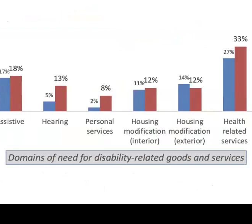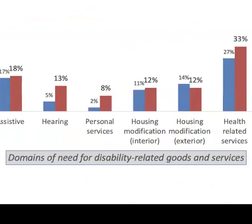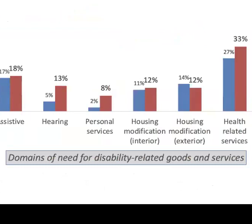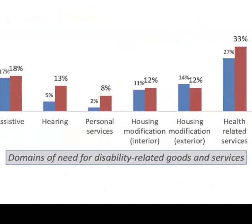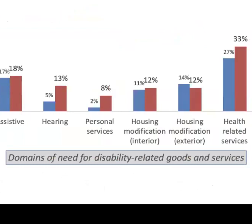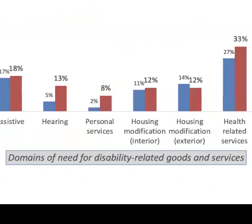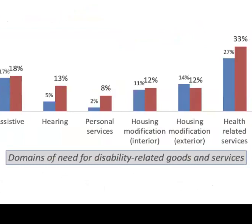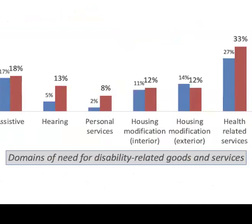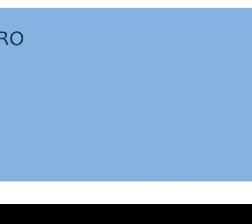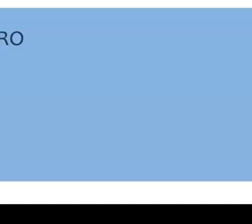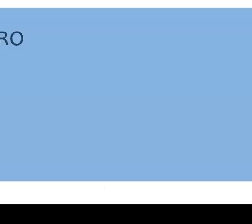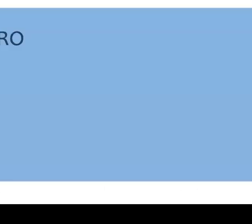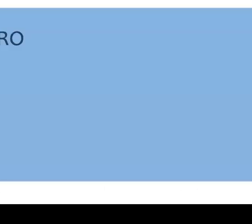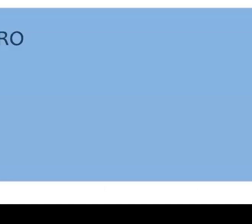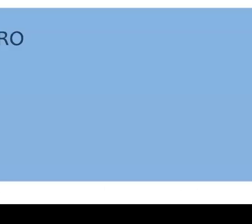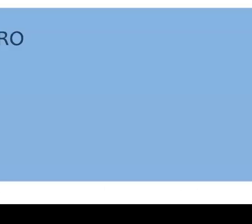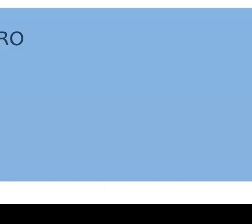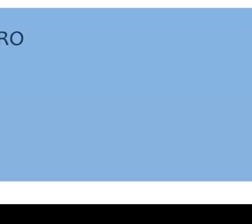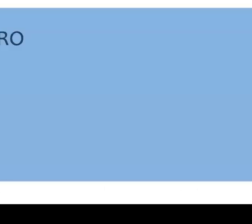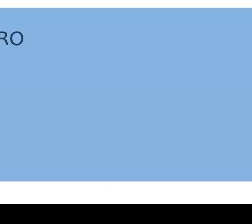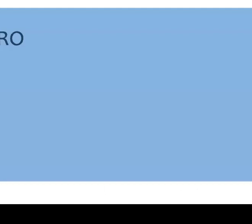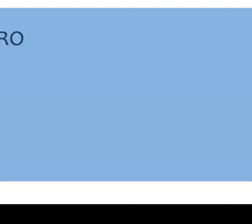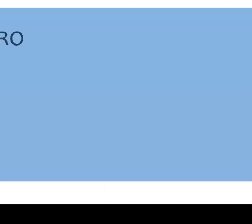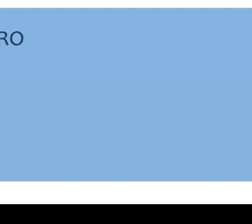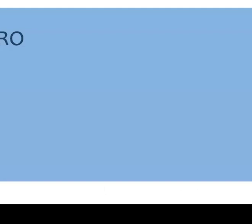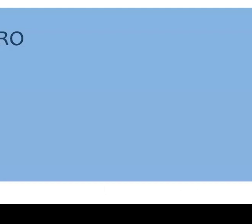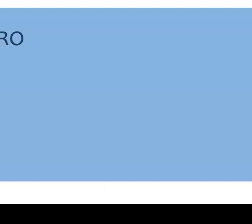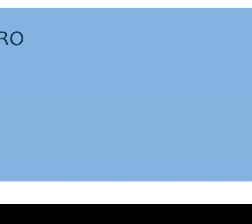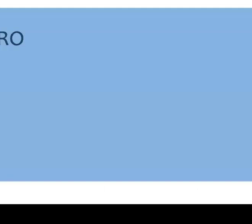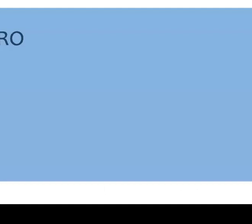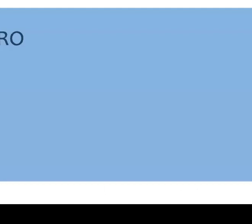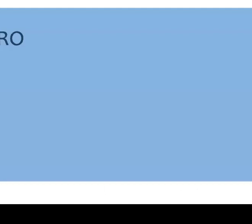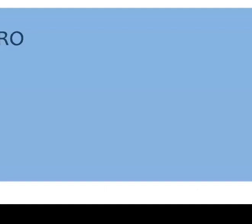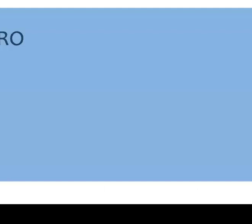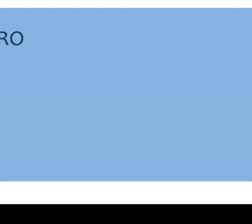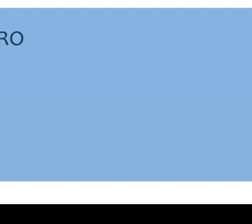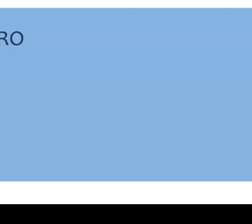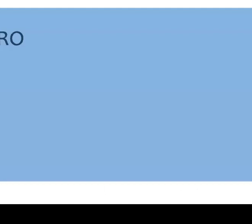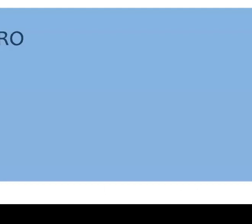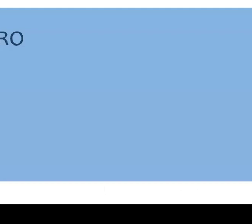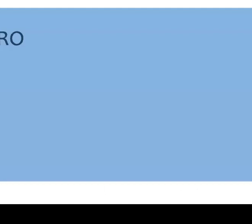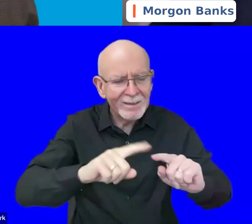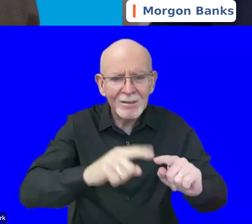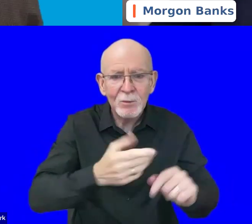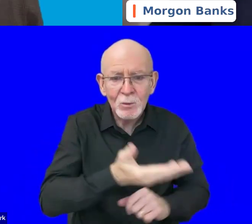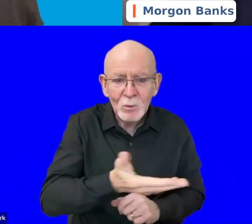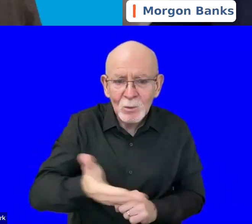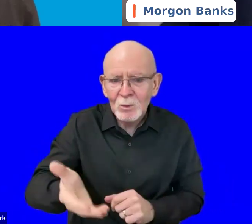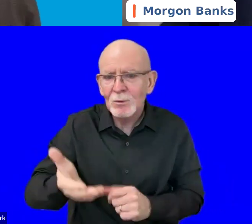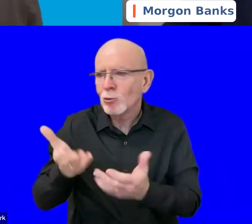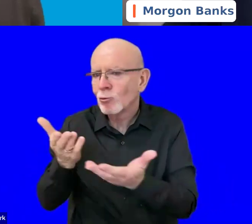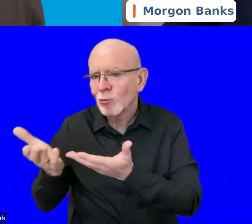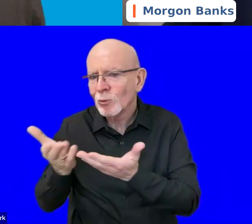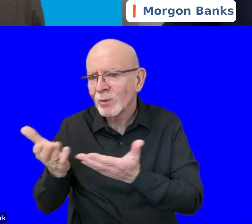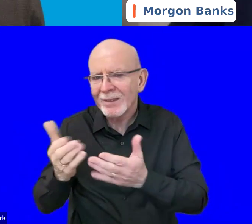and services required. I'm going to now turn over to Ludo. So before we do